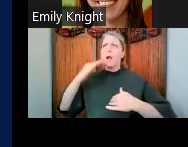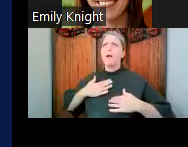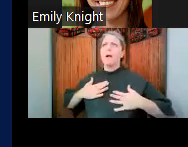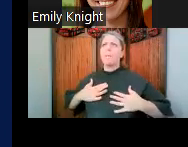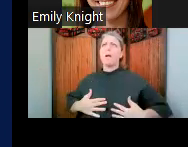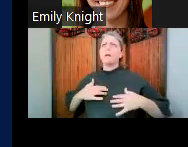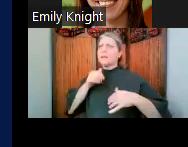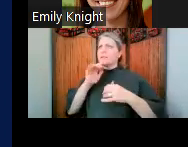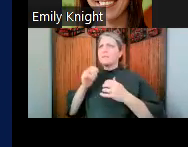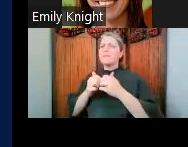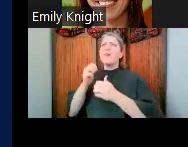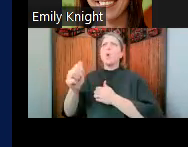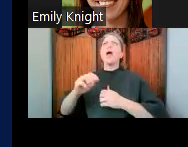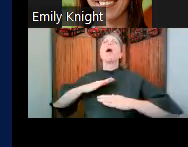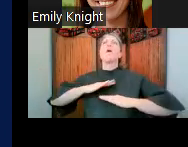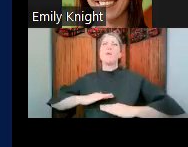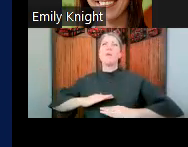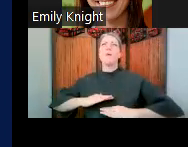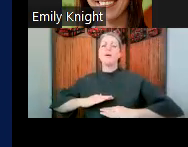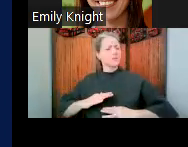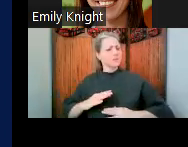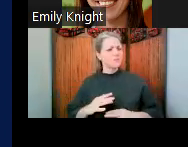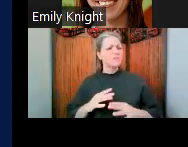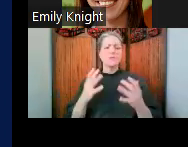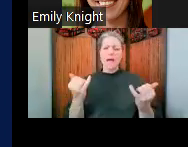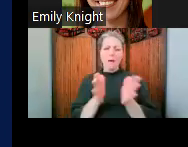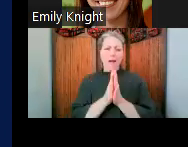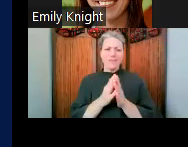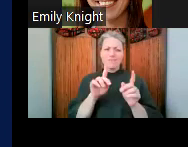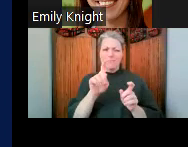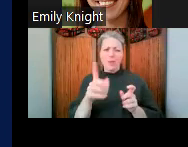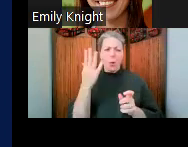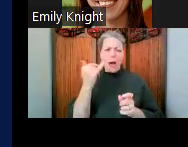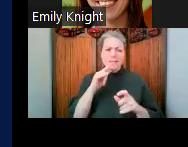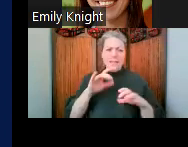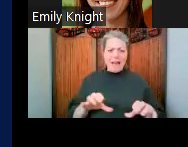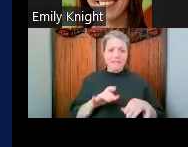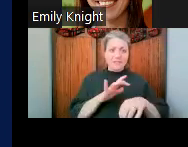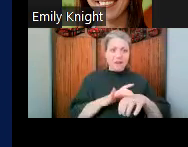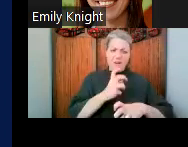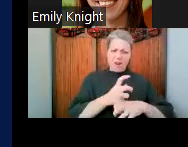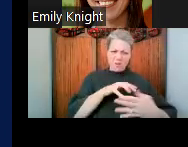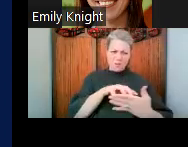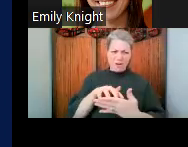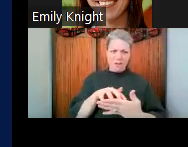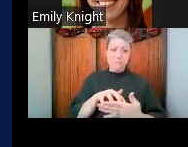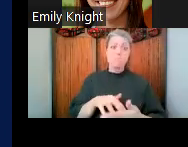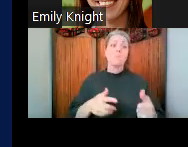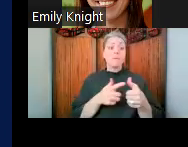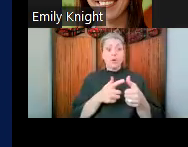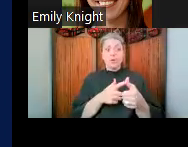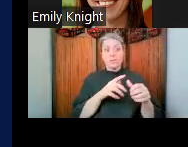So then why is active touch so hard to study? There's a couple different reasons. The first is that by nature, active touch